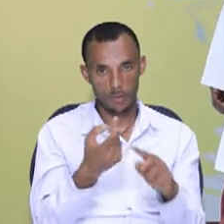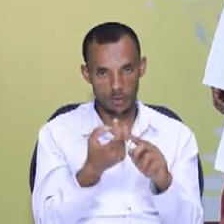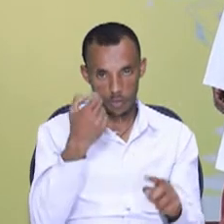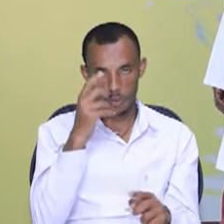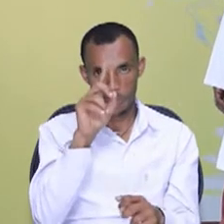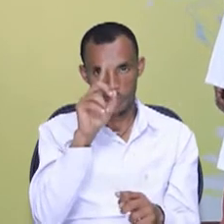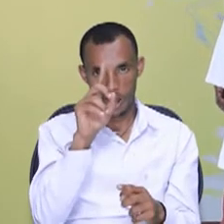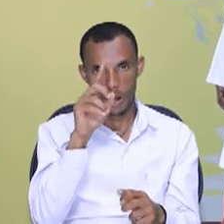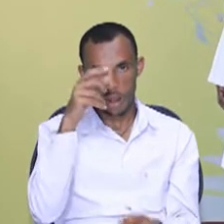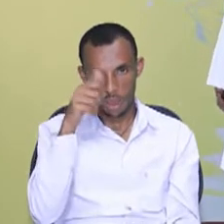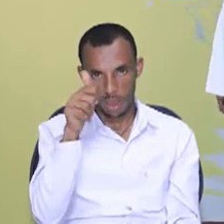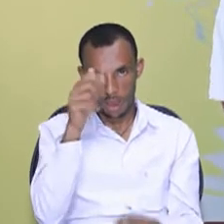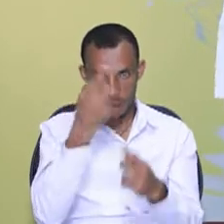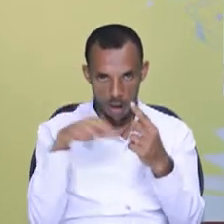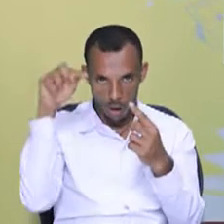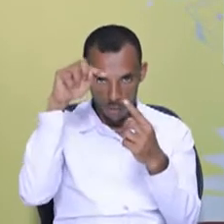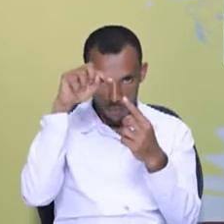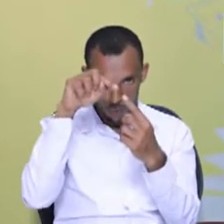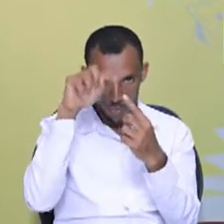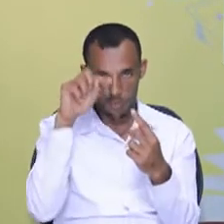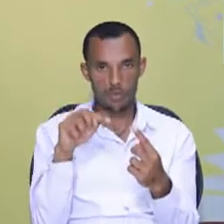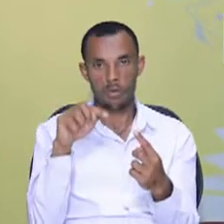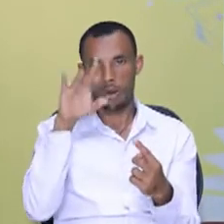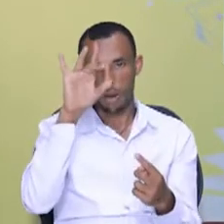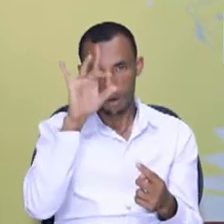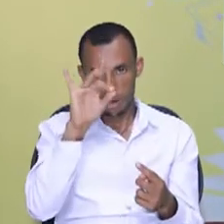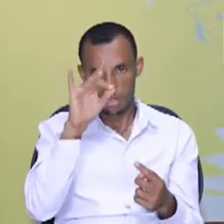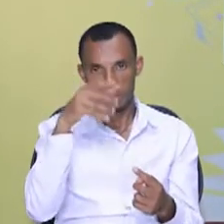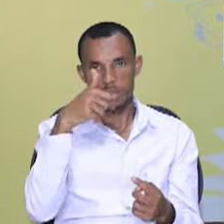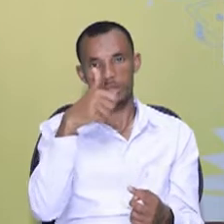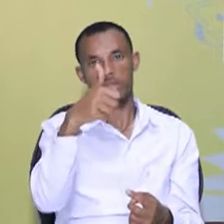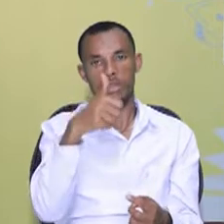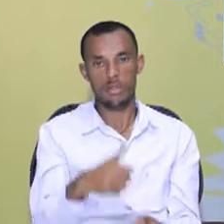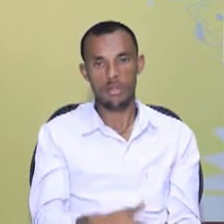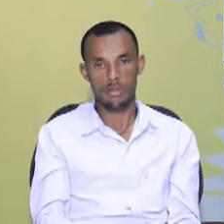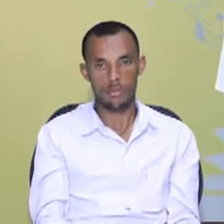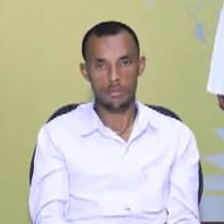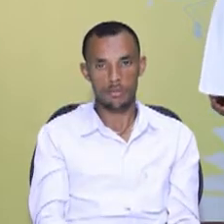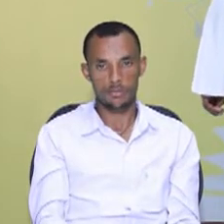from 1A up to 8A.